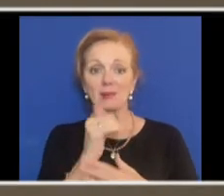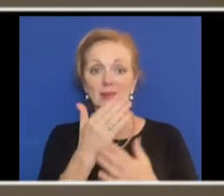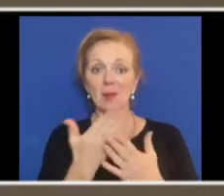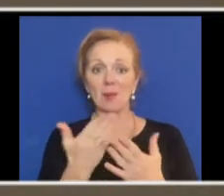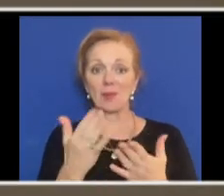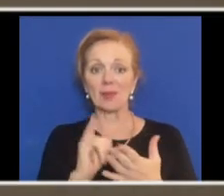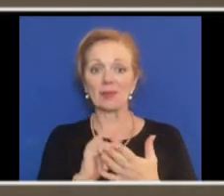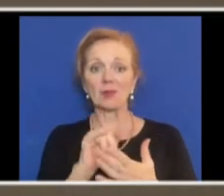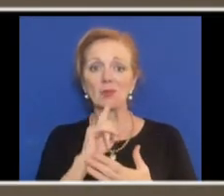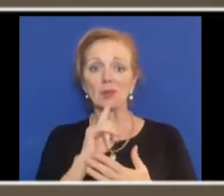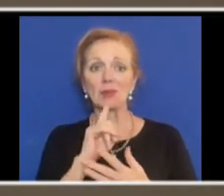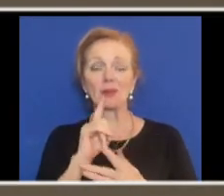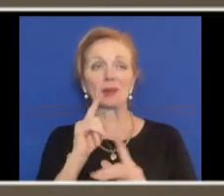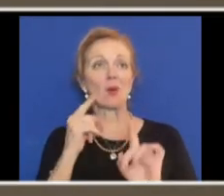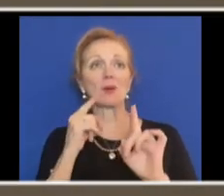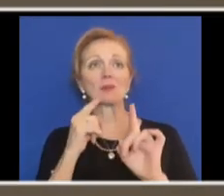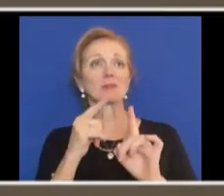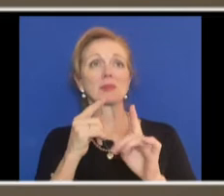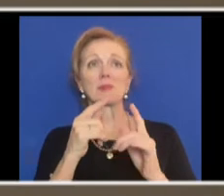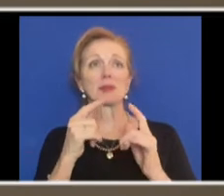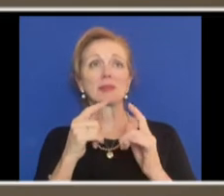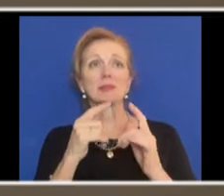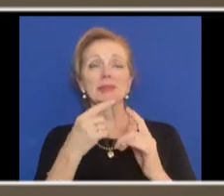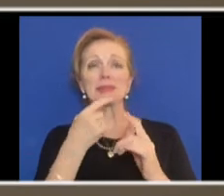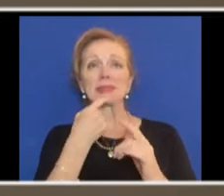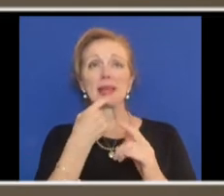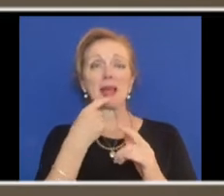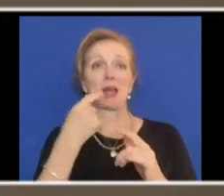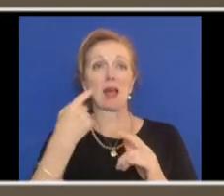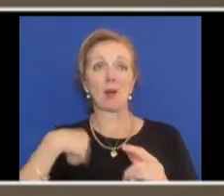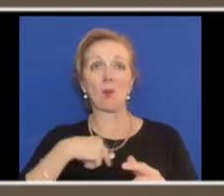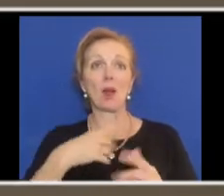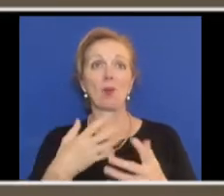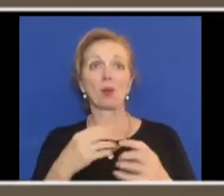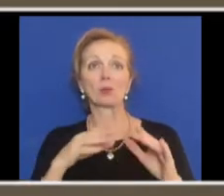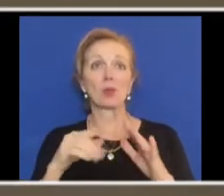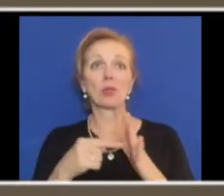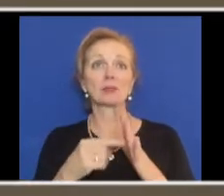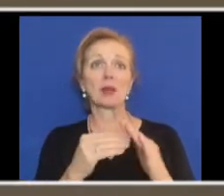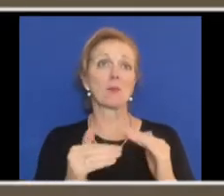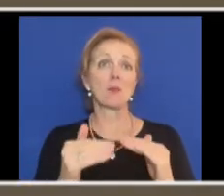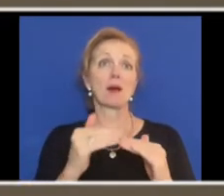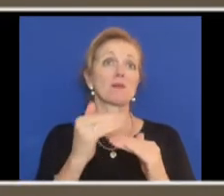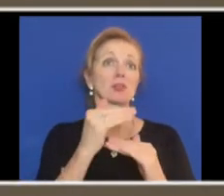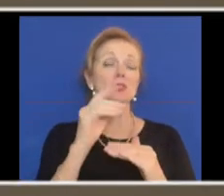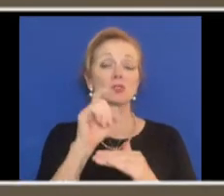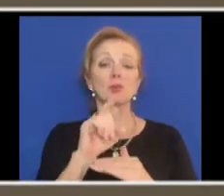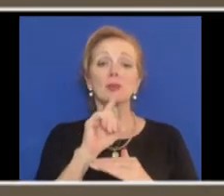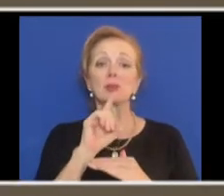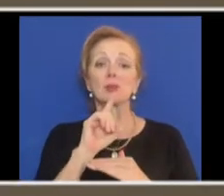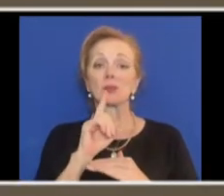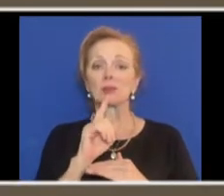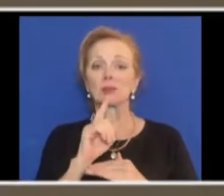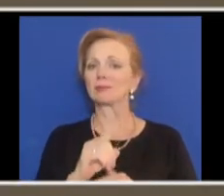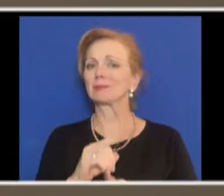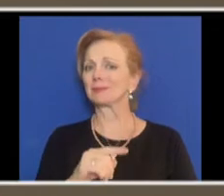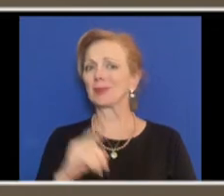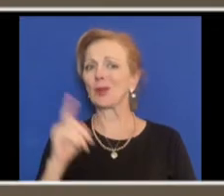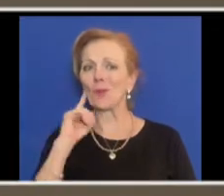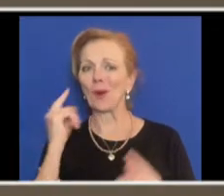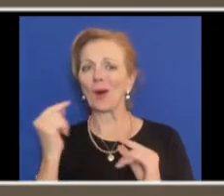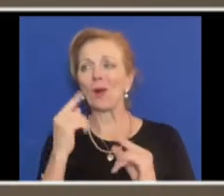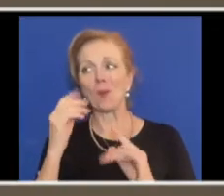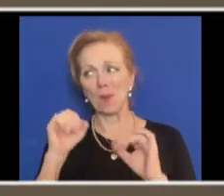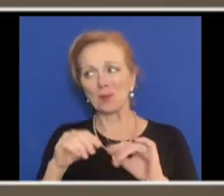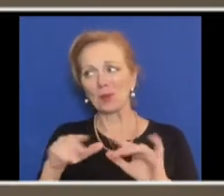they're really going out on a huge limb to say we want to do this over and above what we should be doing in fact you heard they're going to be able to do things